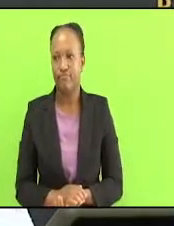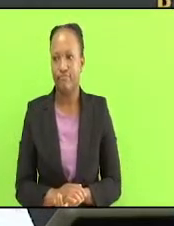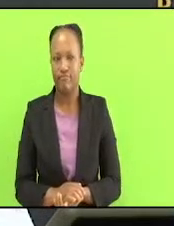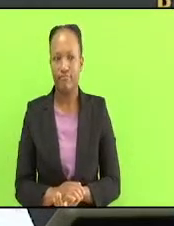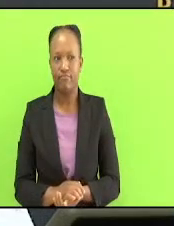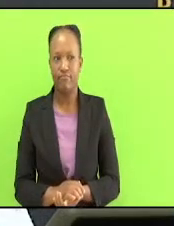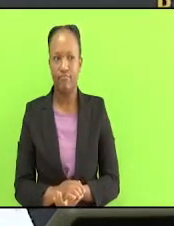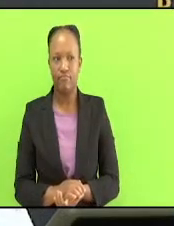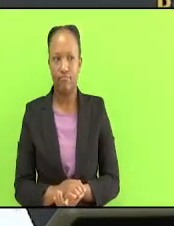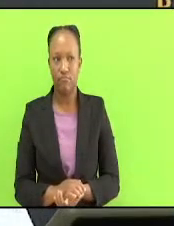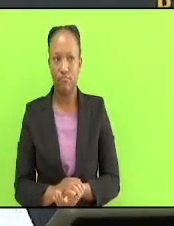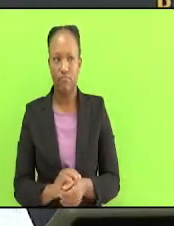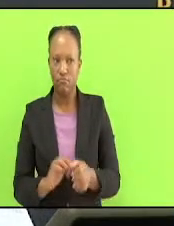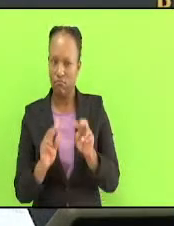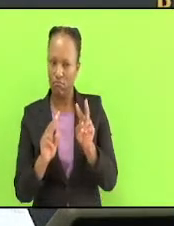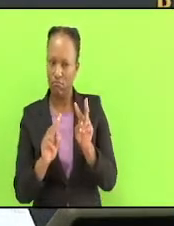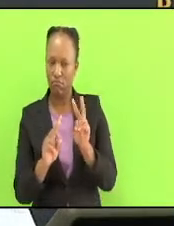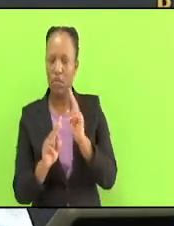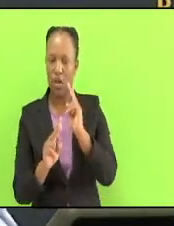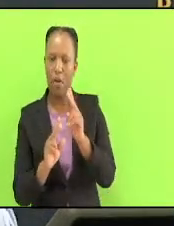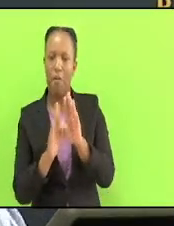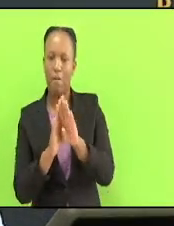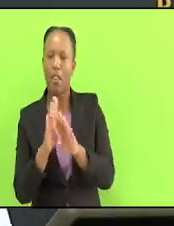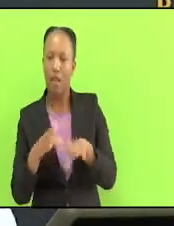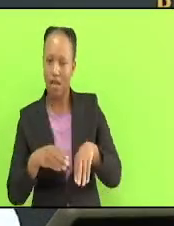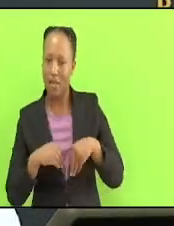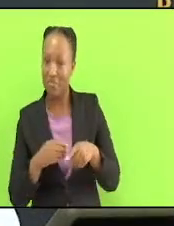ke go bona o dumalang le bill.